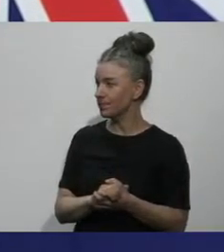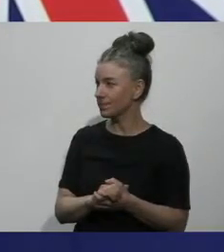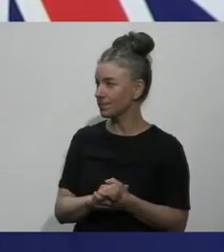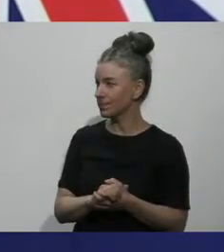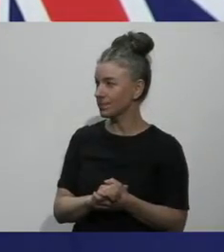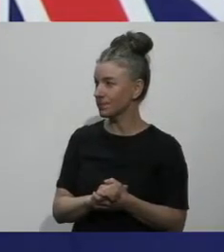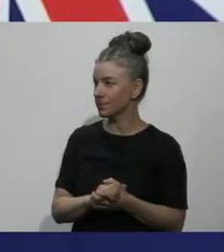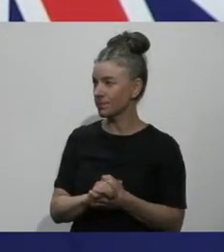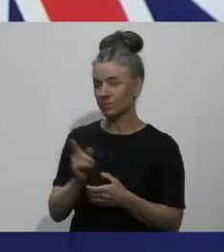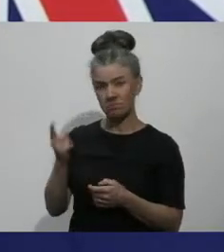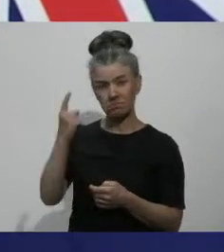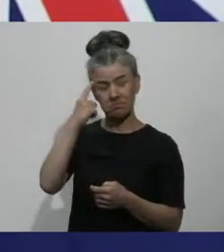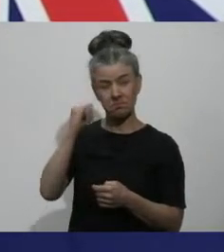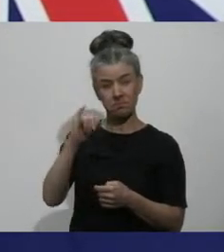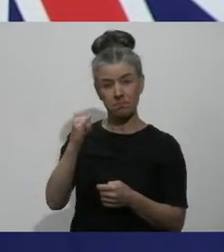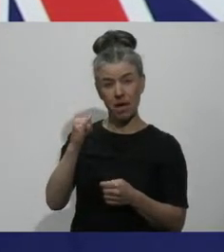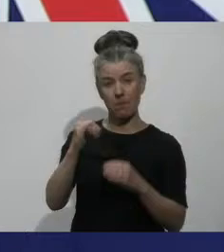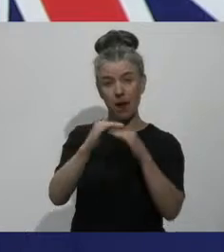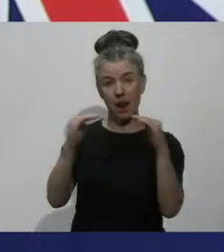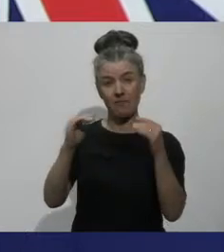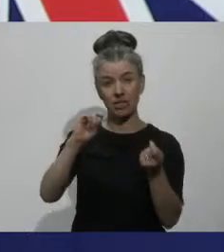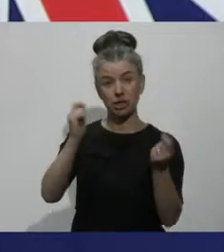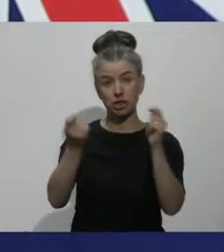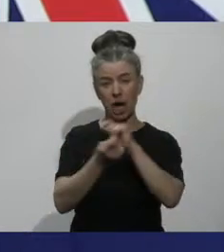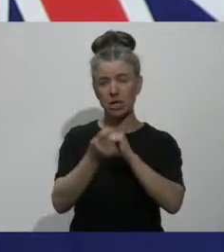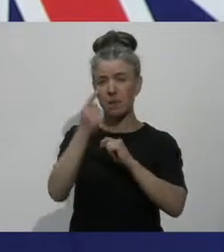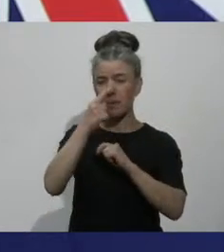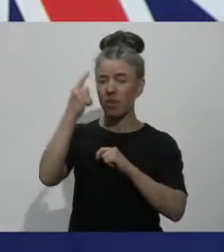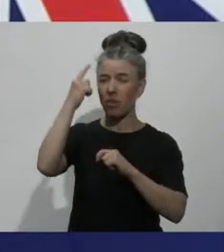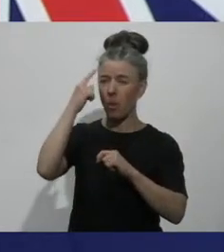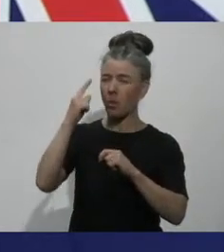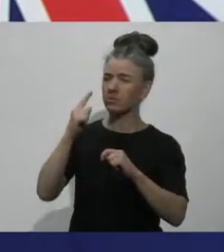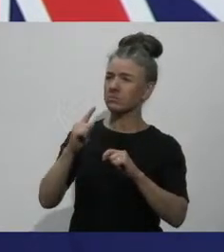cases today. I guess some people were expecting that to be bigger.